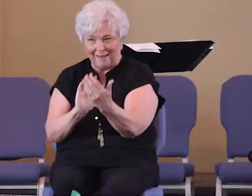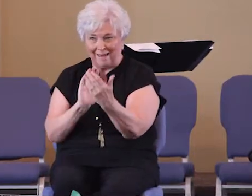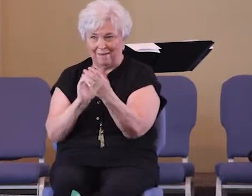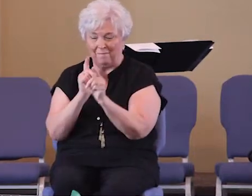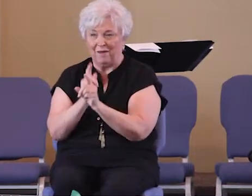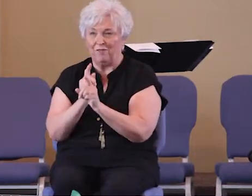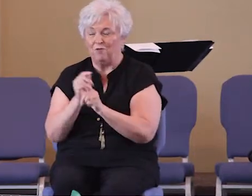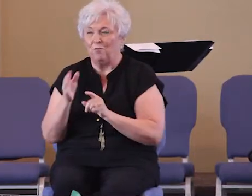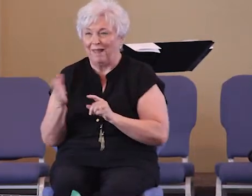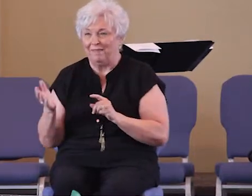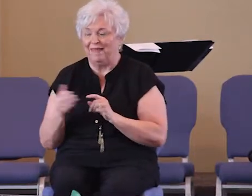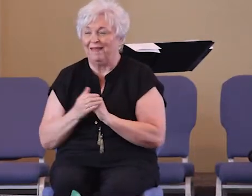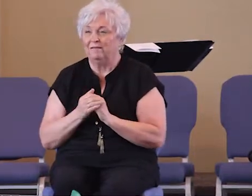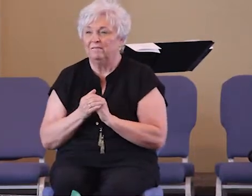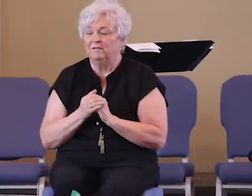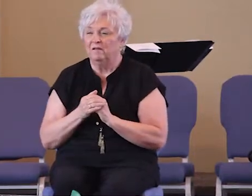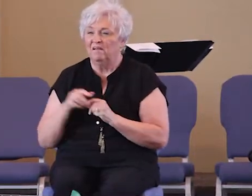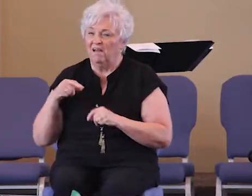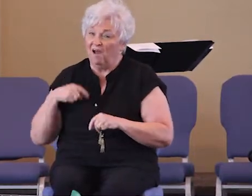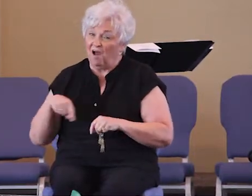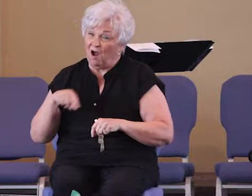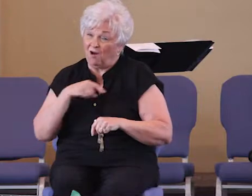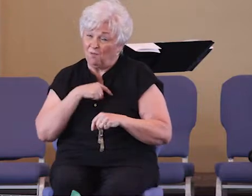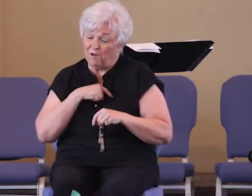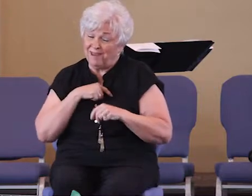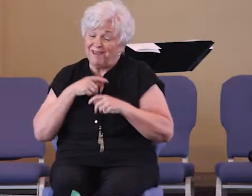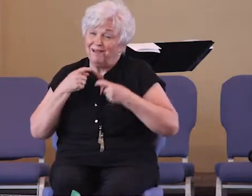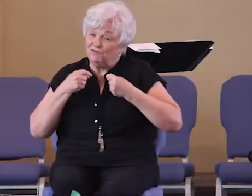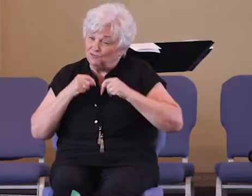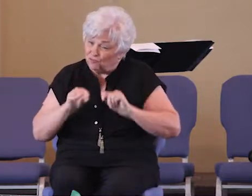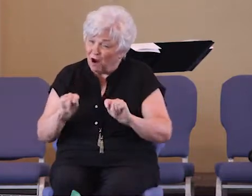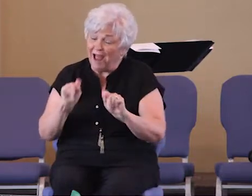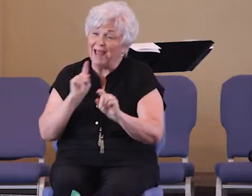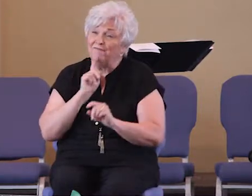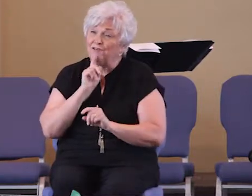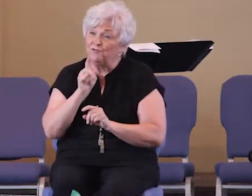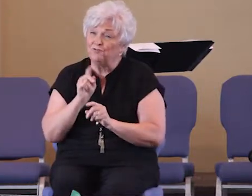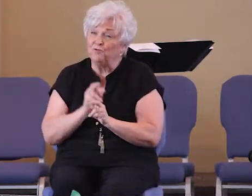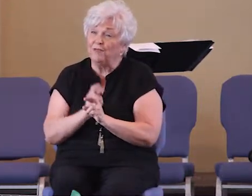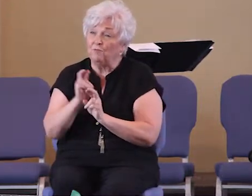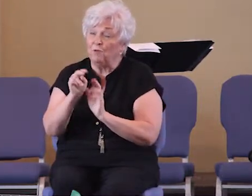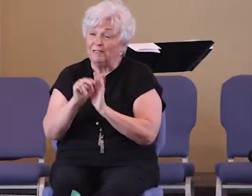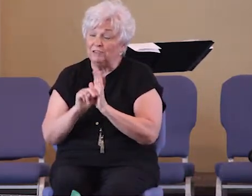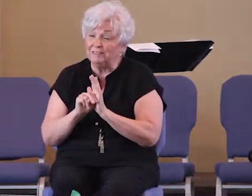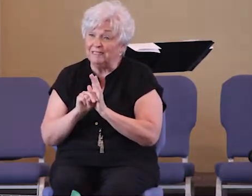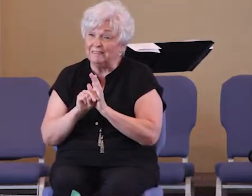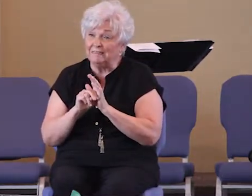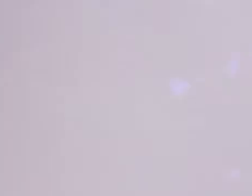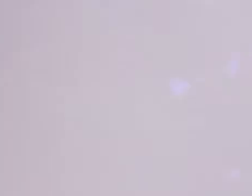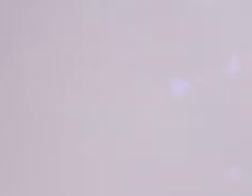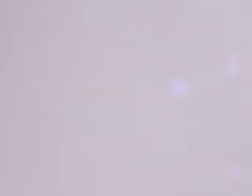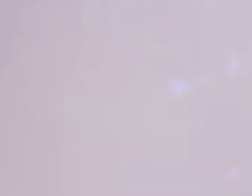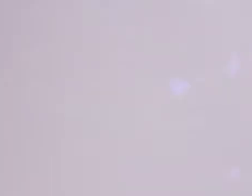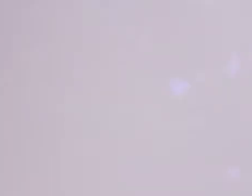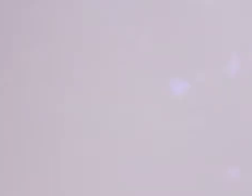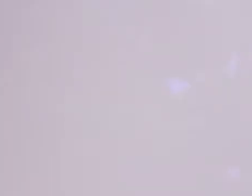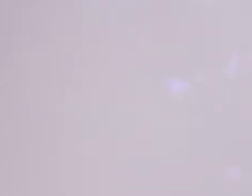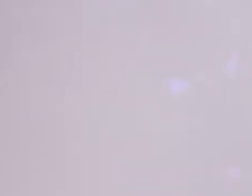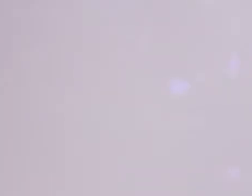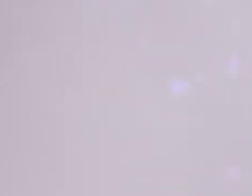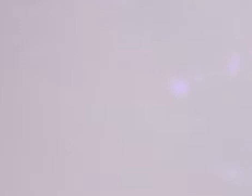Are we striving for truth? Are we striving for righteousness? A wicked man doesn't care if it's true or